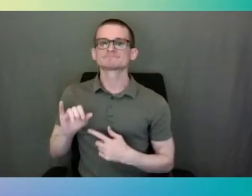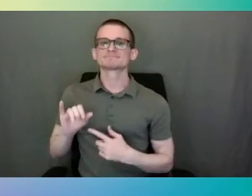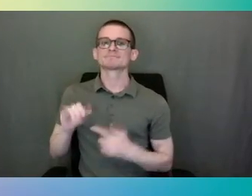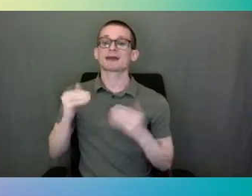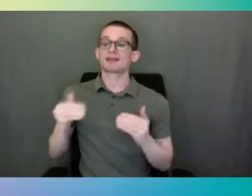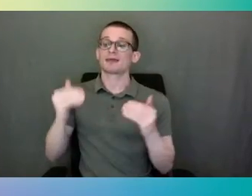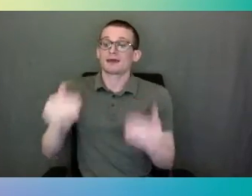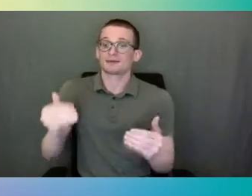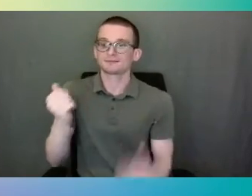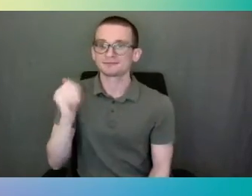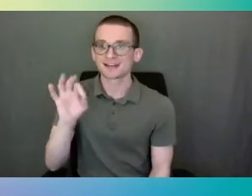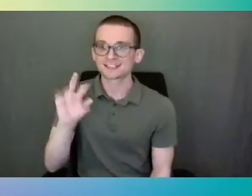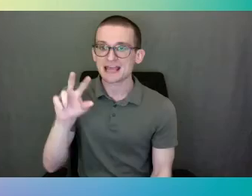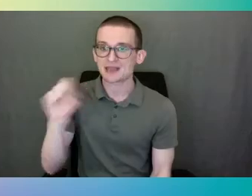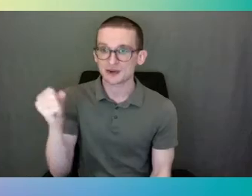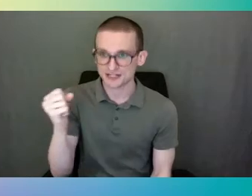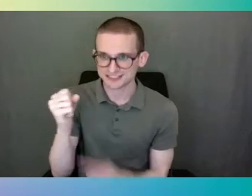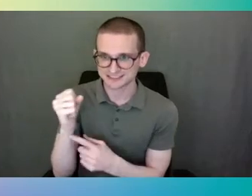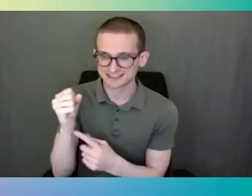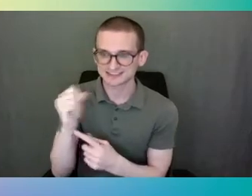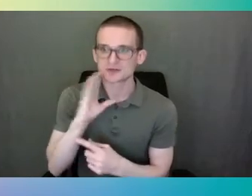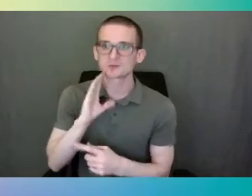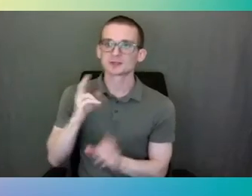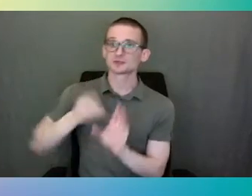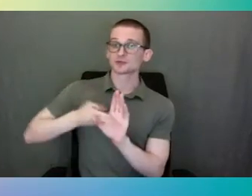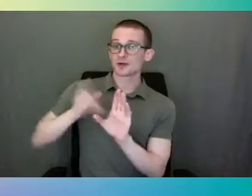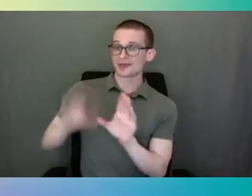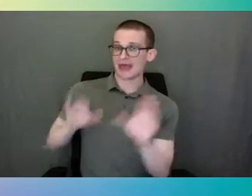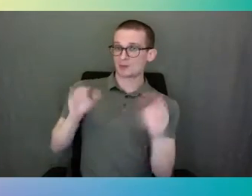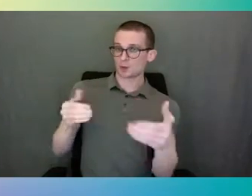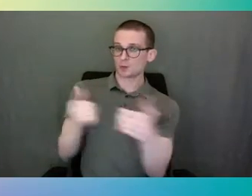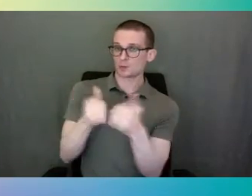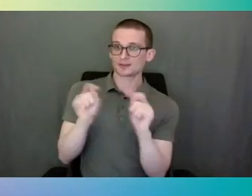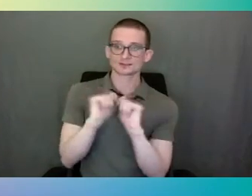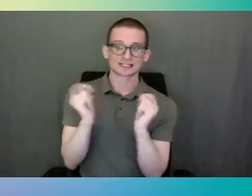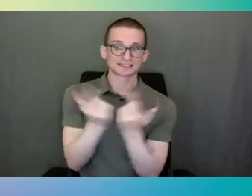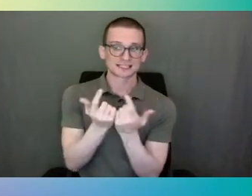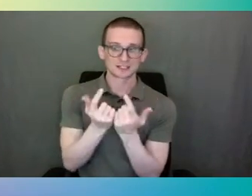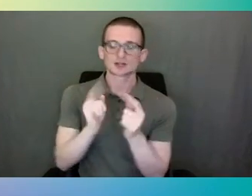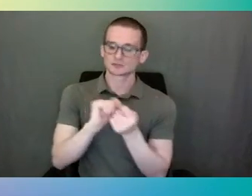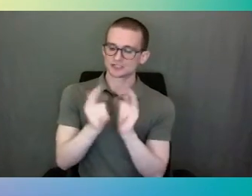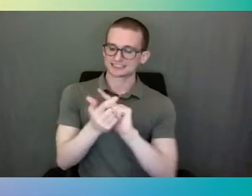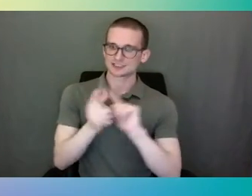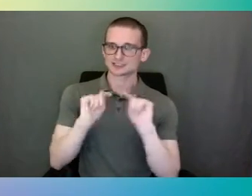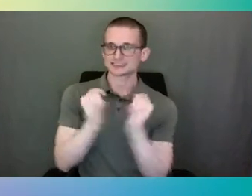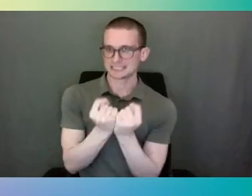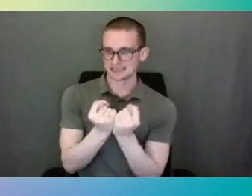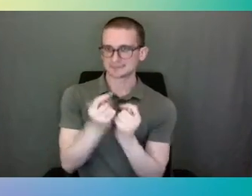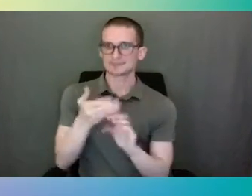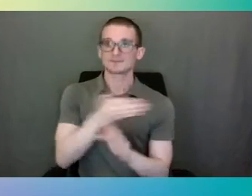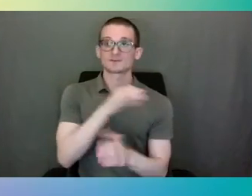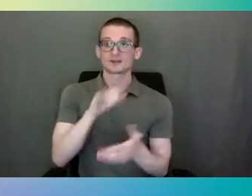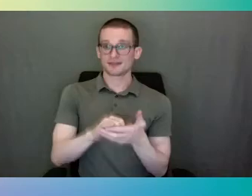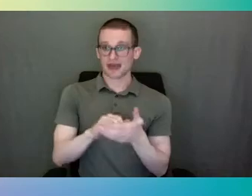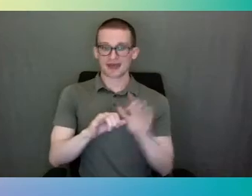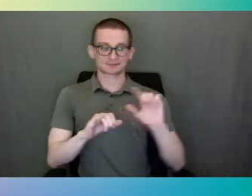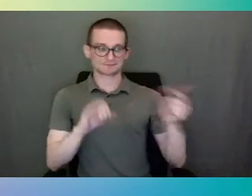1930s and we're going to sit in the room with a translation team. But before that, Ed needs to talk more about the Bible.